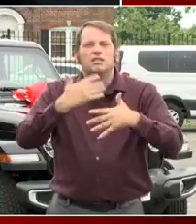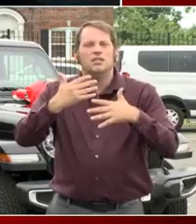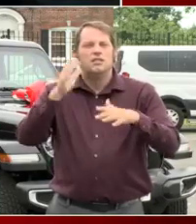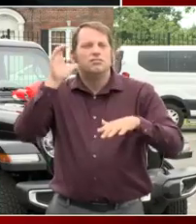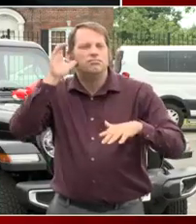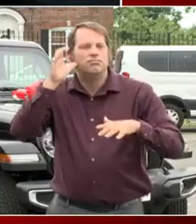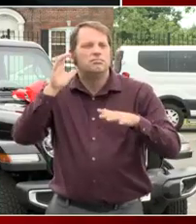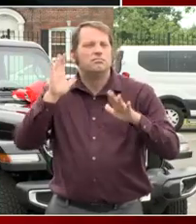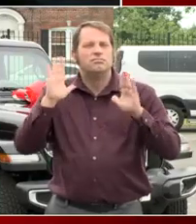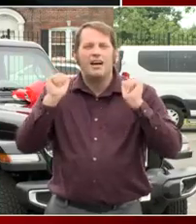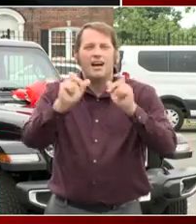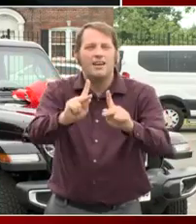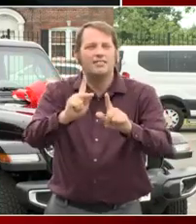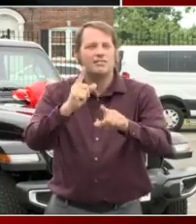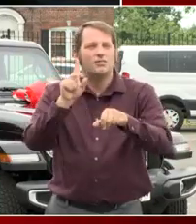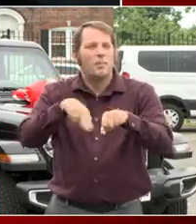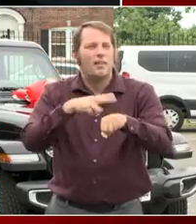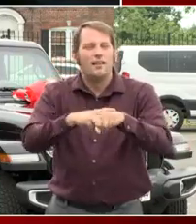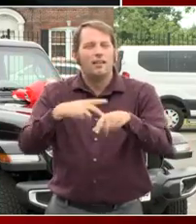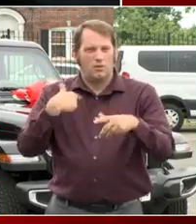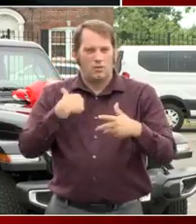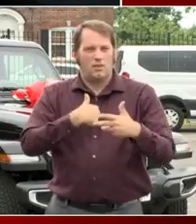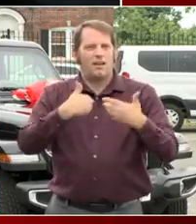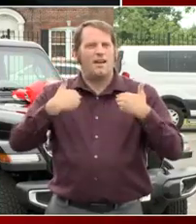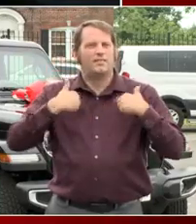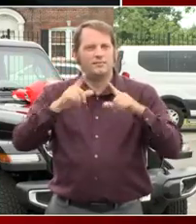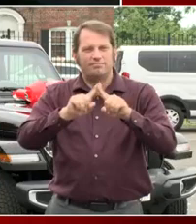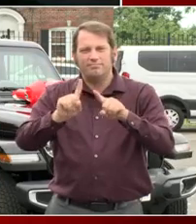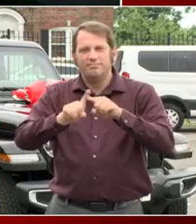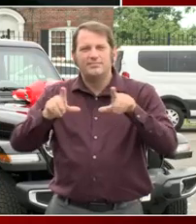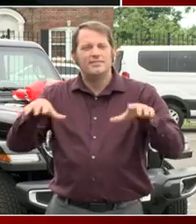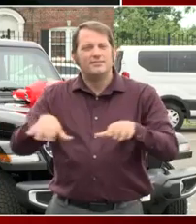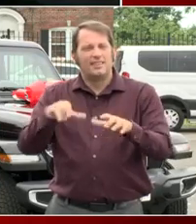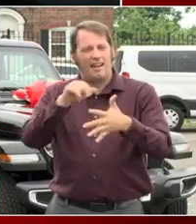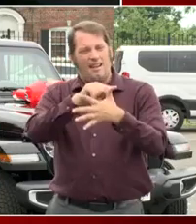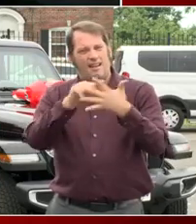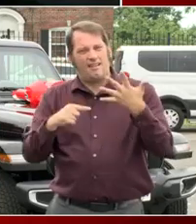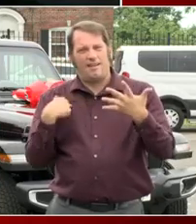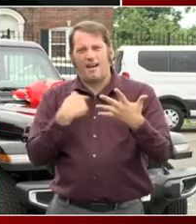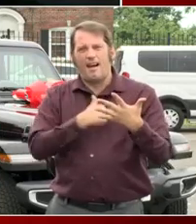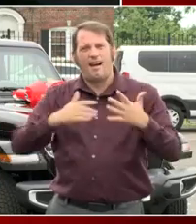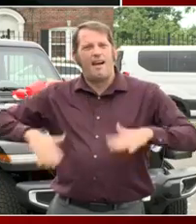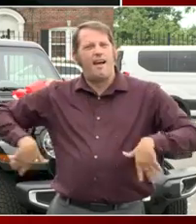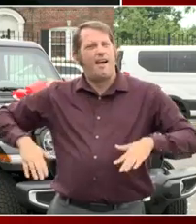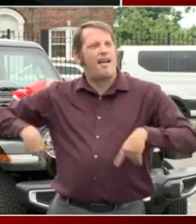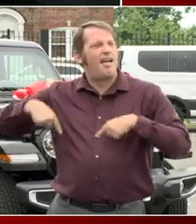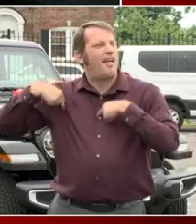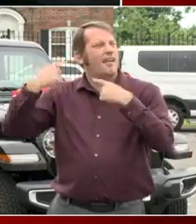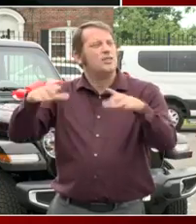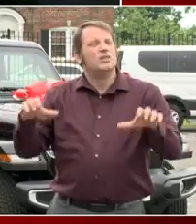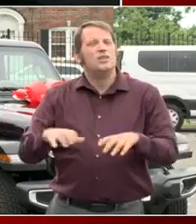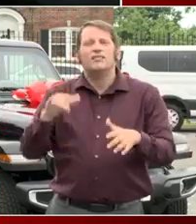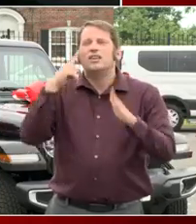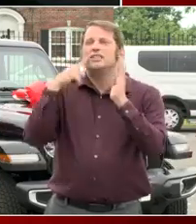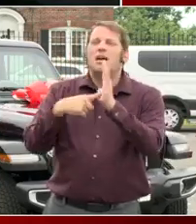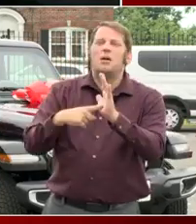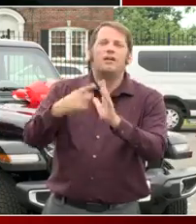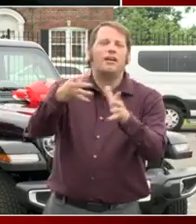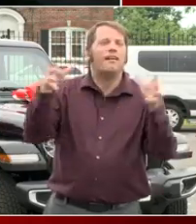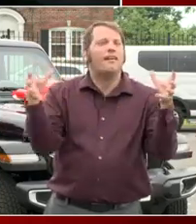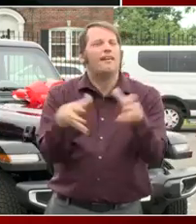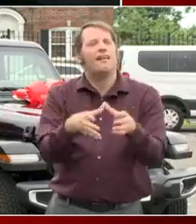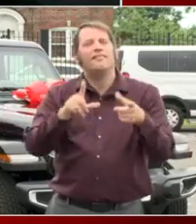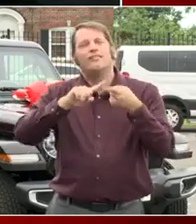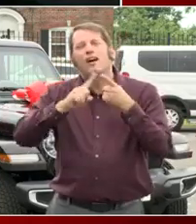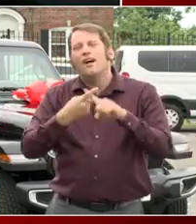activities we've missed over the past year and a half, seeing our friends and family, and traveling for fun and for work. So